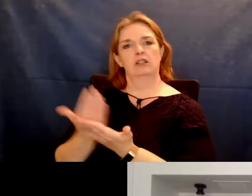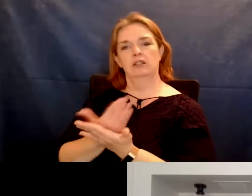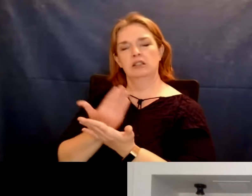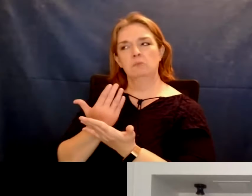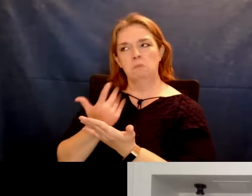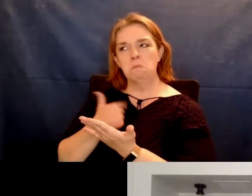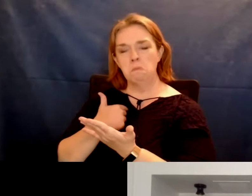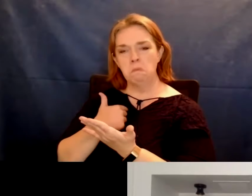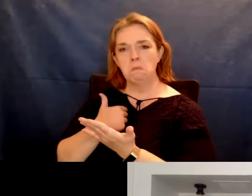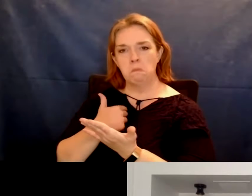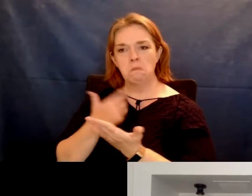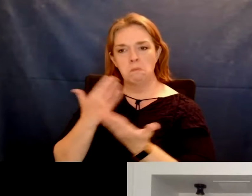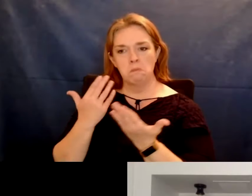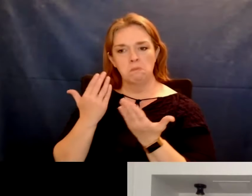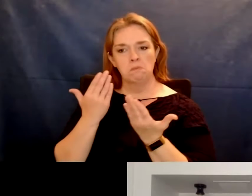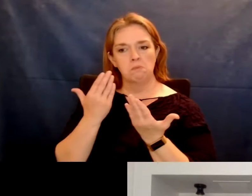into these